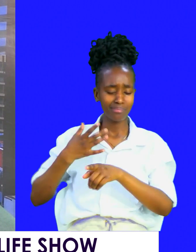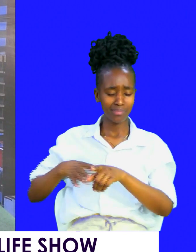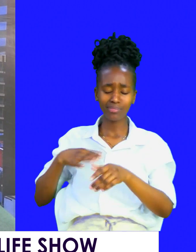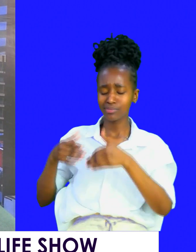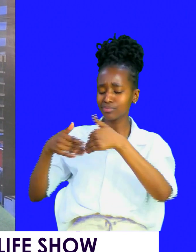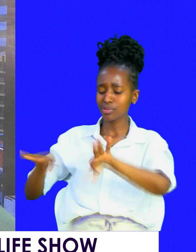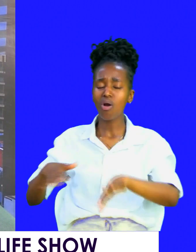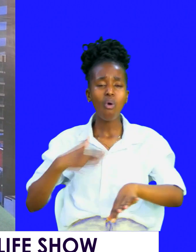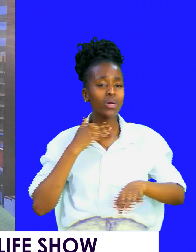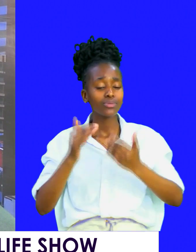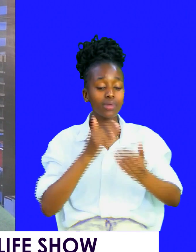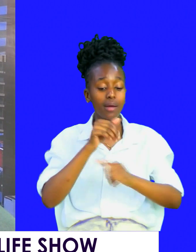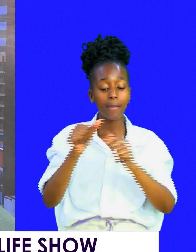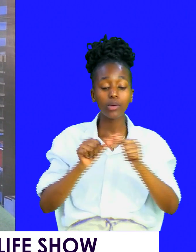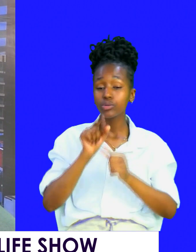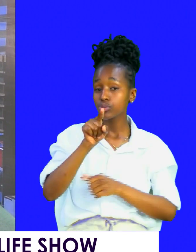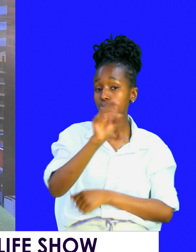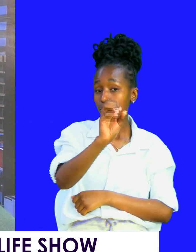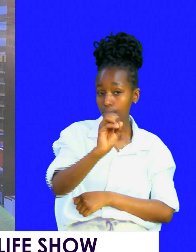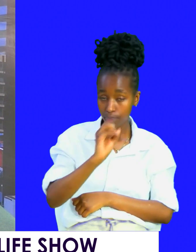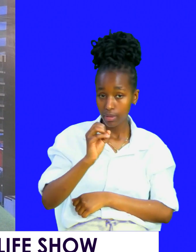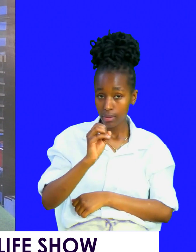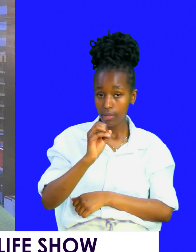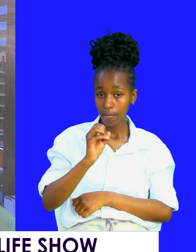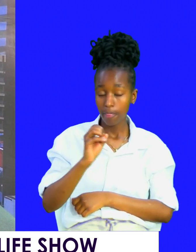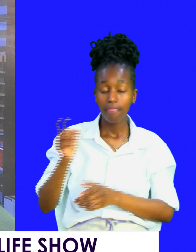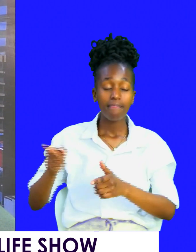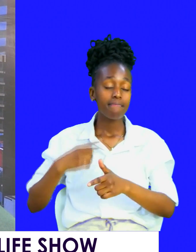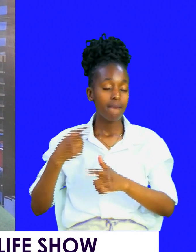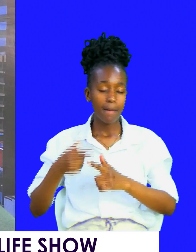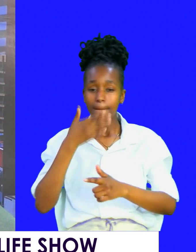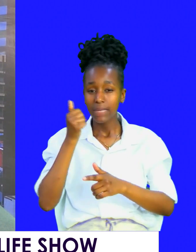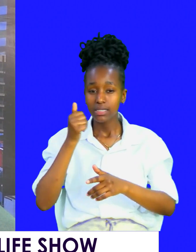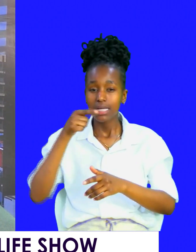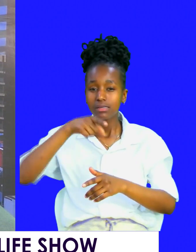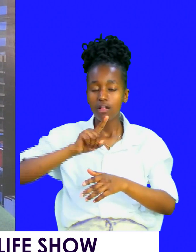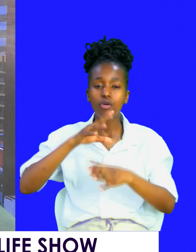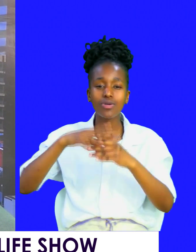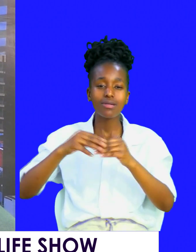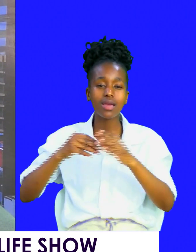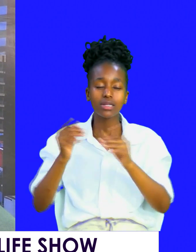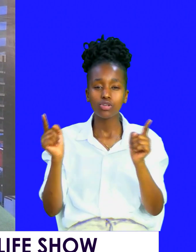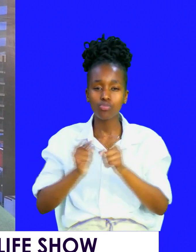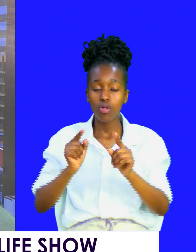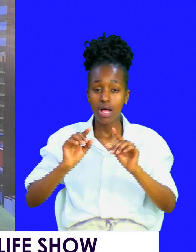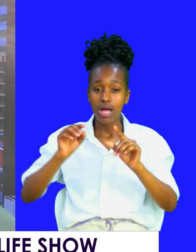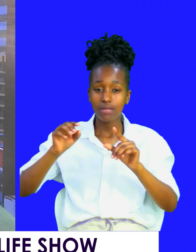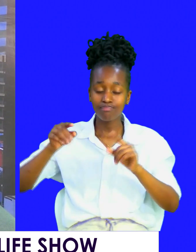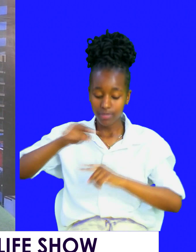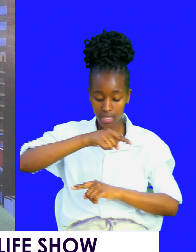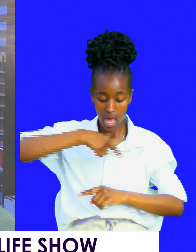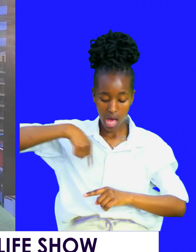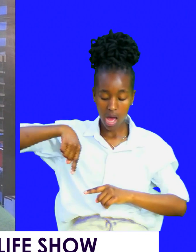care for you because you have not created a small circle around you. All of us have